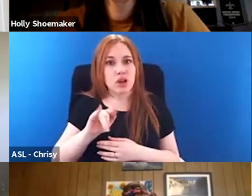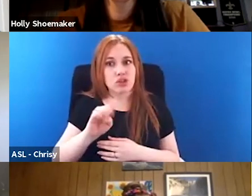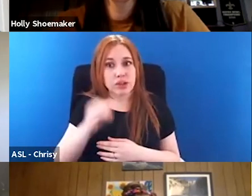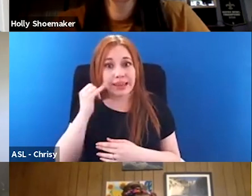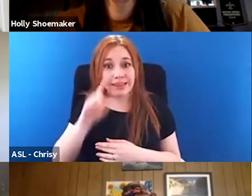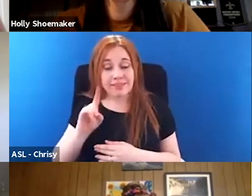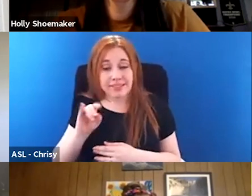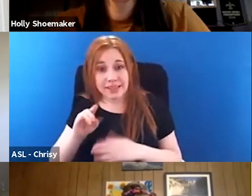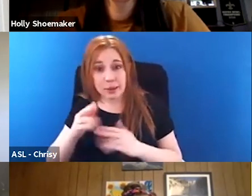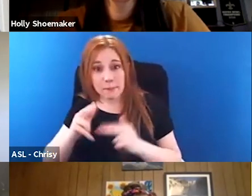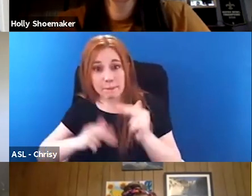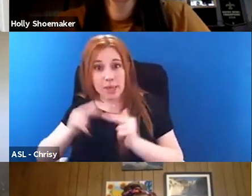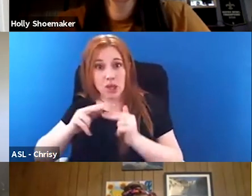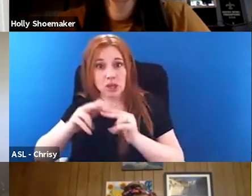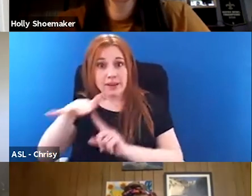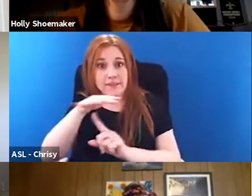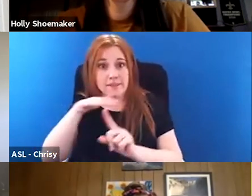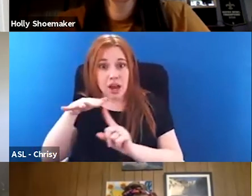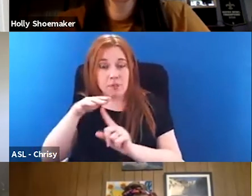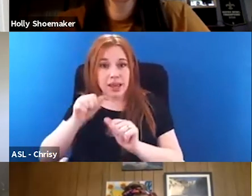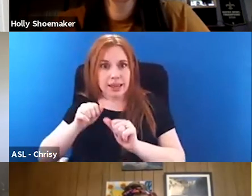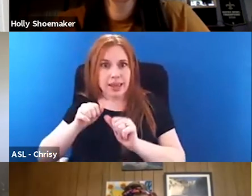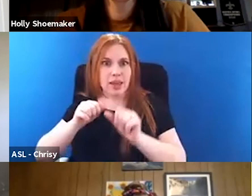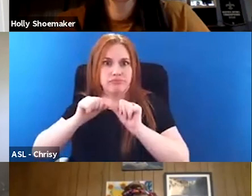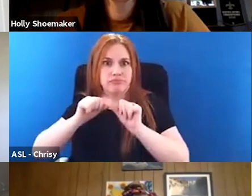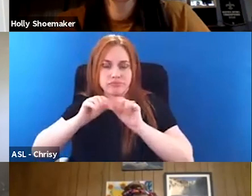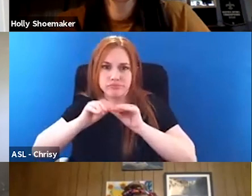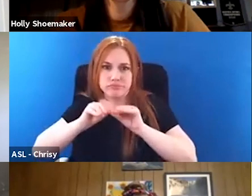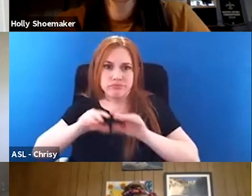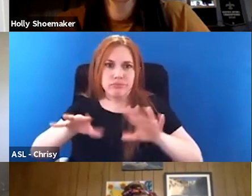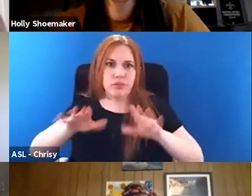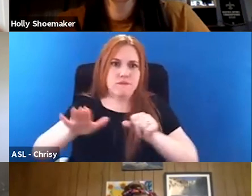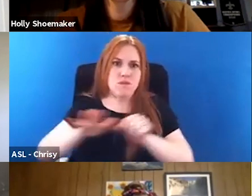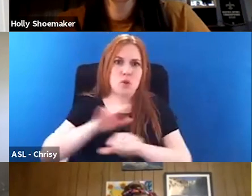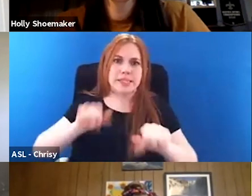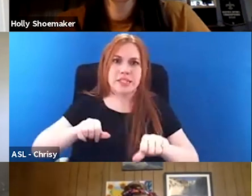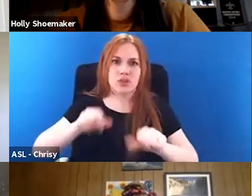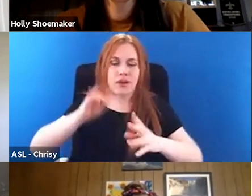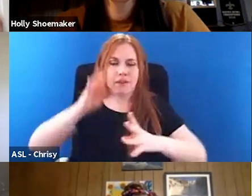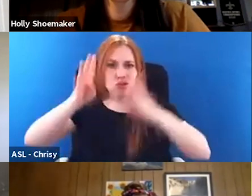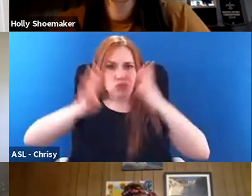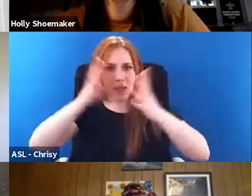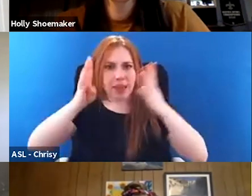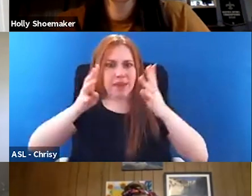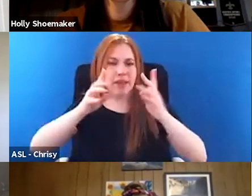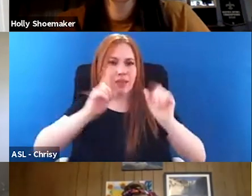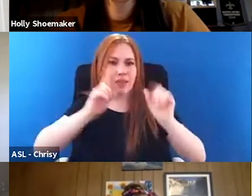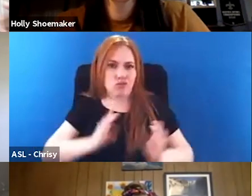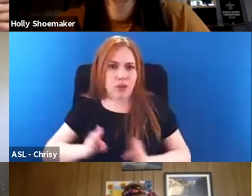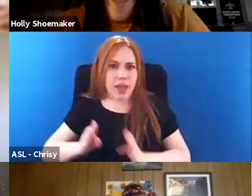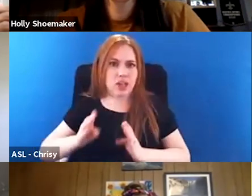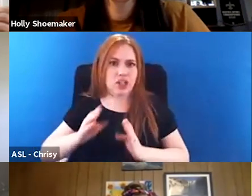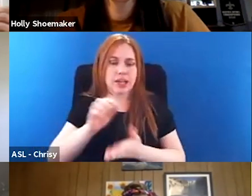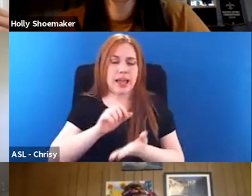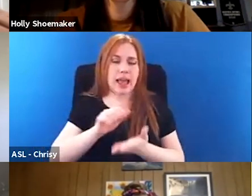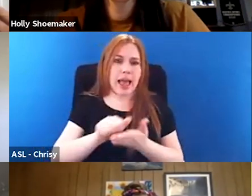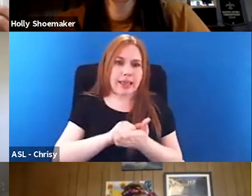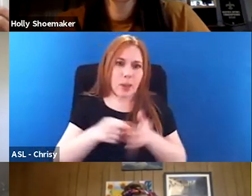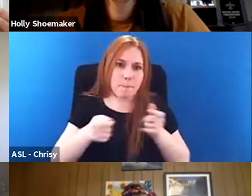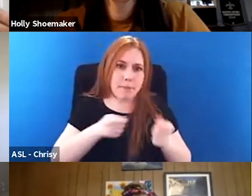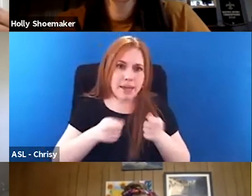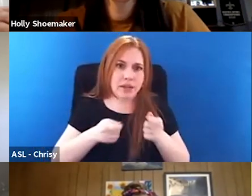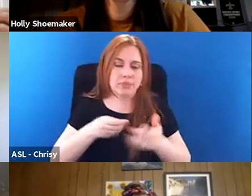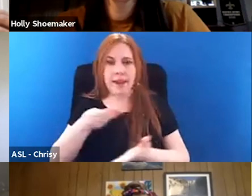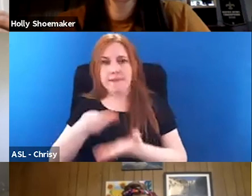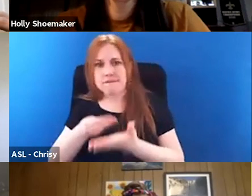environment that can unleash the full potential of the creative, the full potential of strategy, account management, finance that can